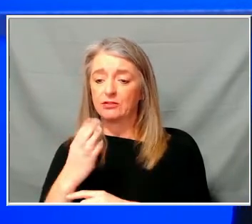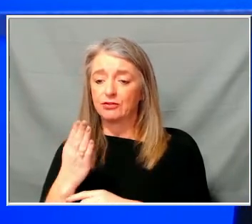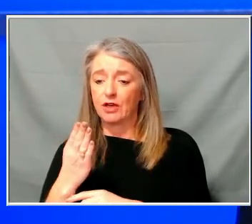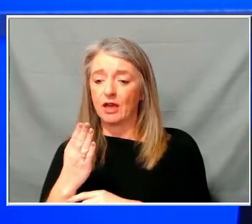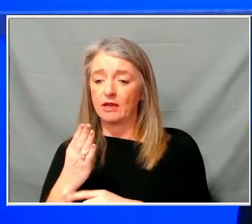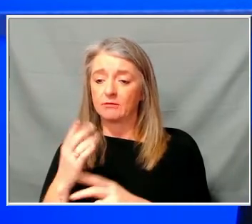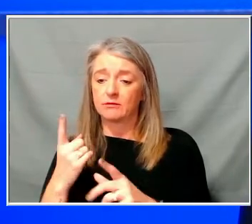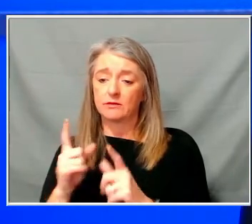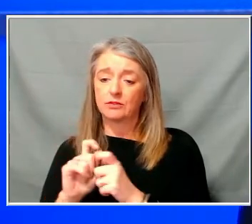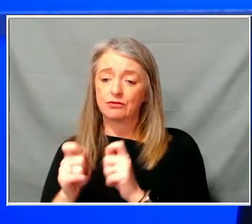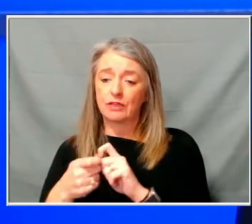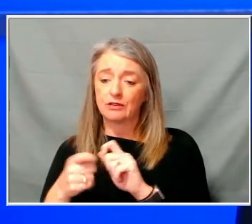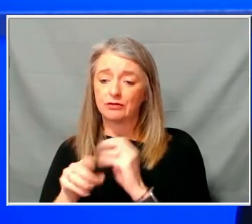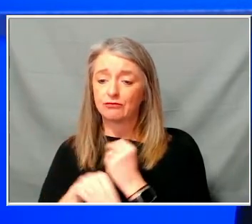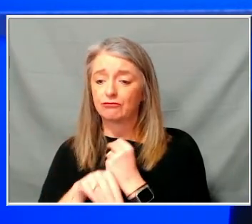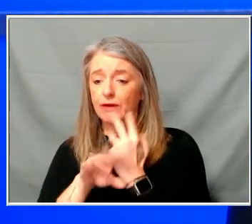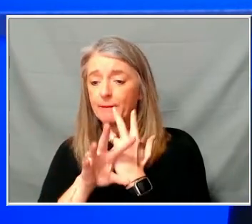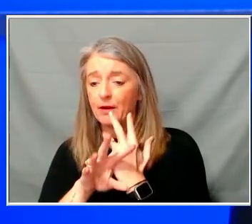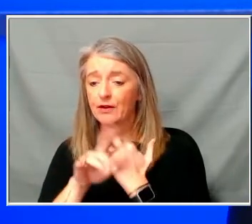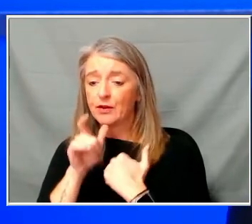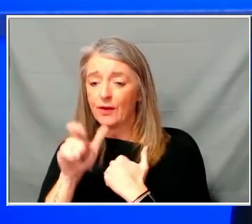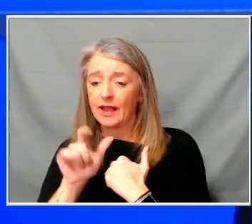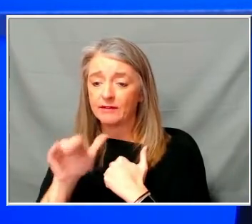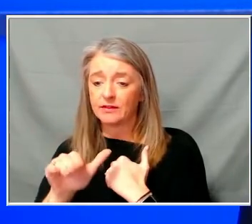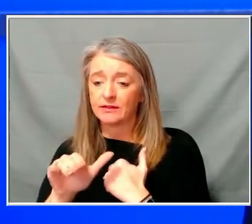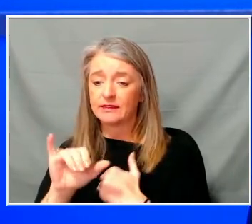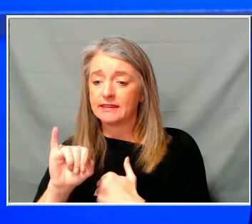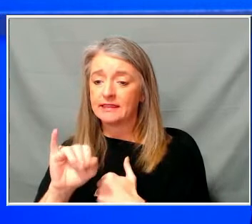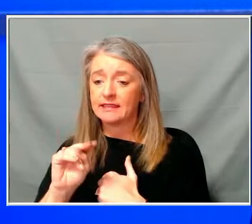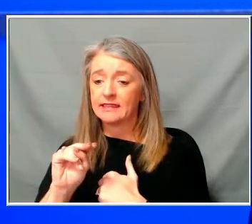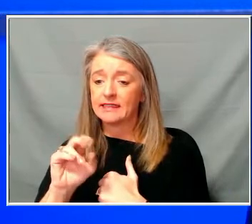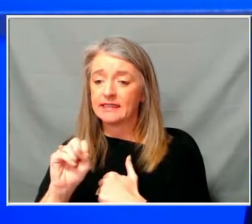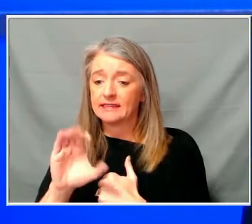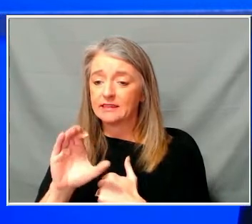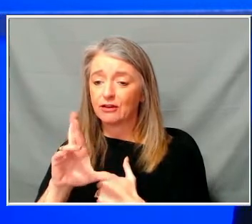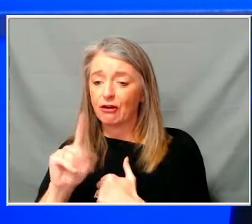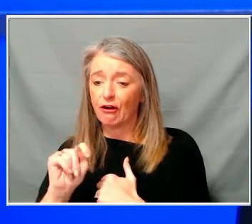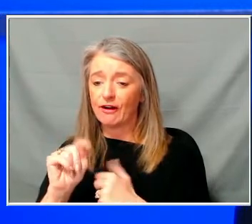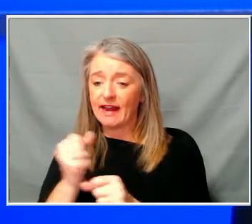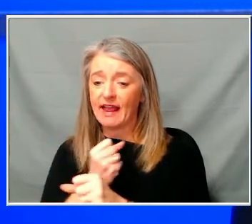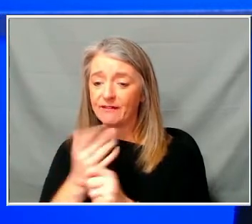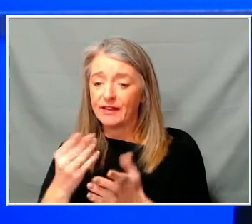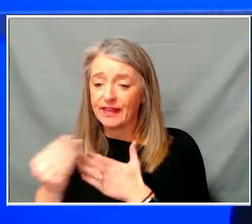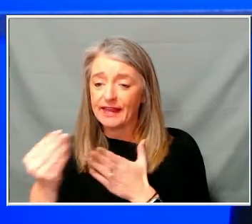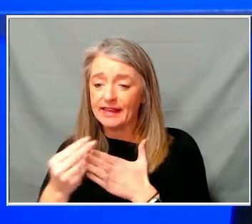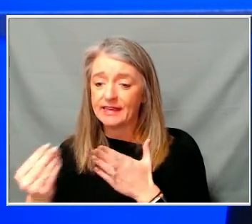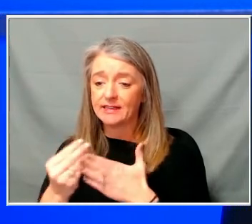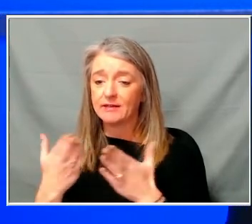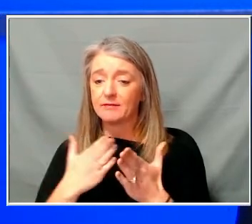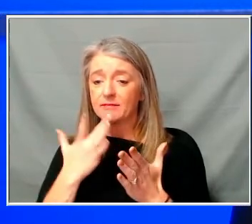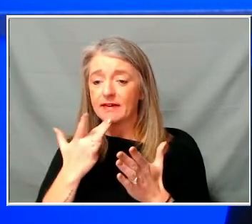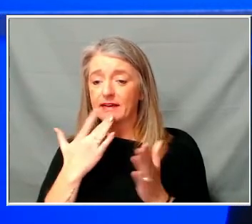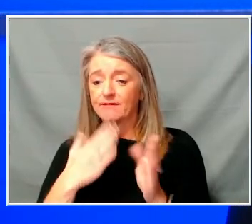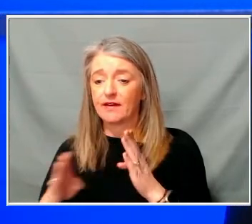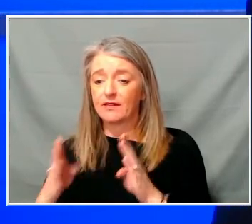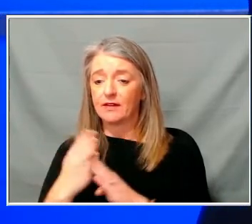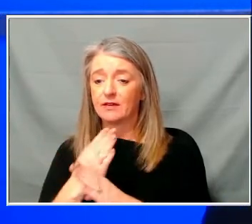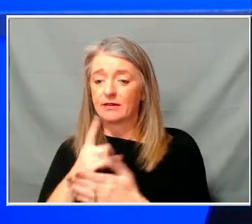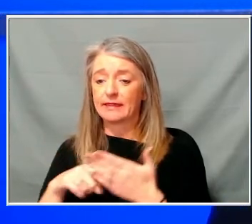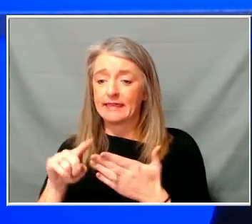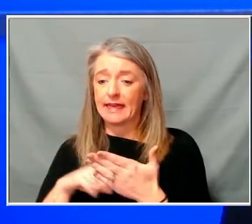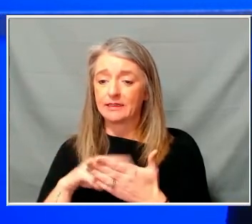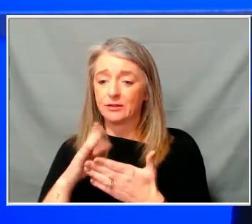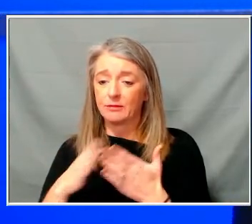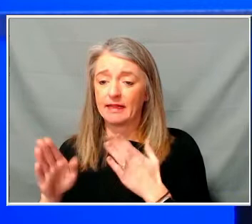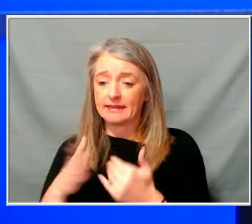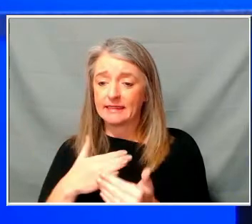so I don't actually have to go. I can Instacart everything. My favorite plans before the pandemic were canceled plans anyway, so